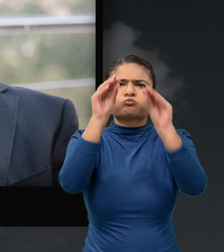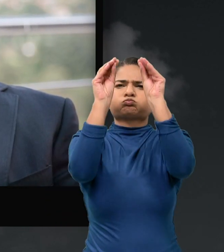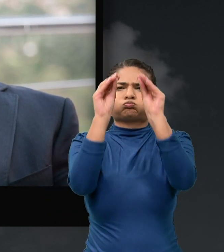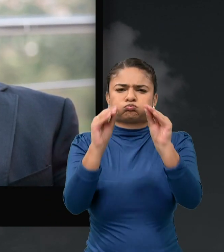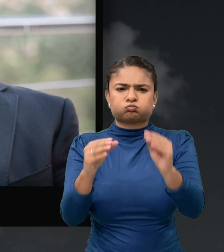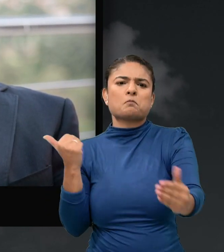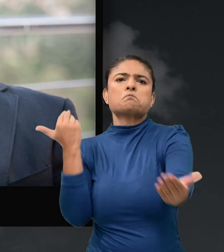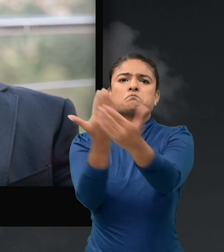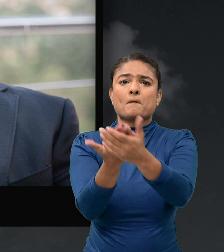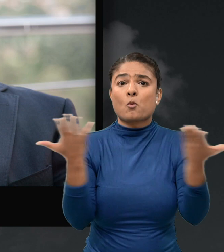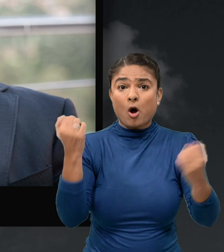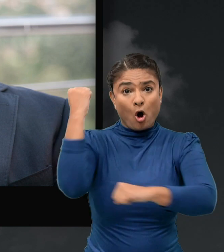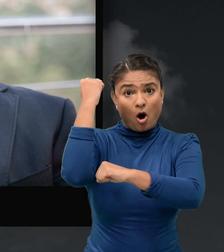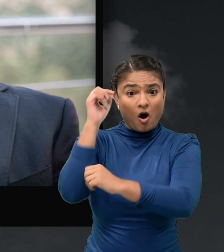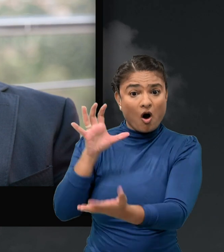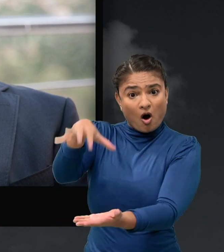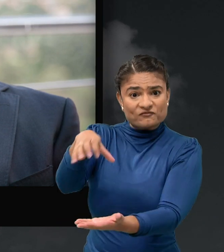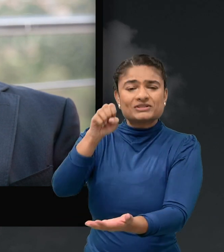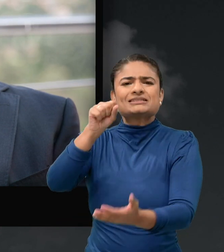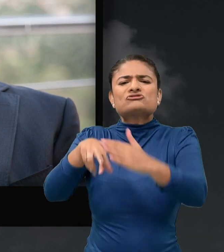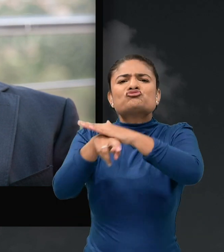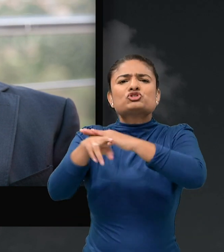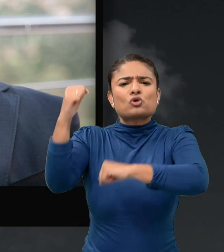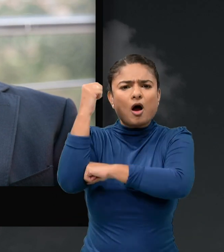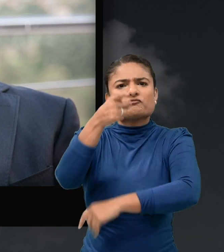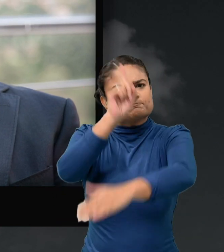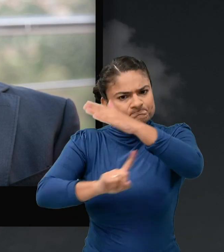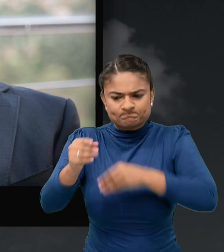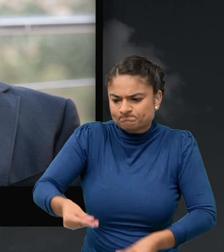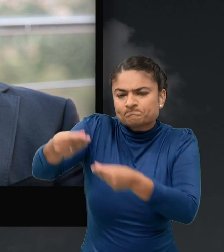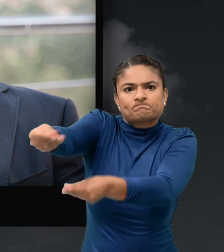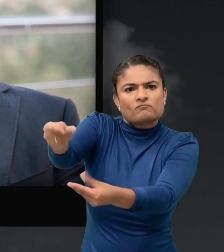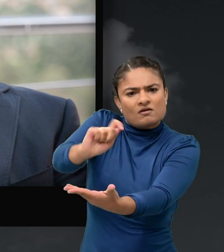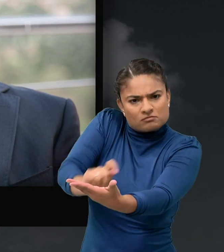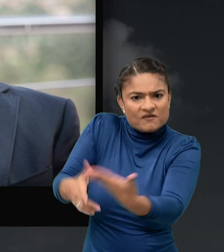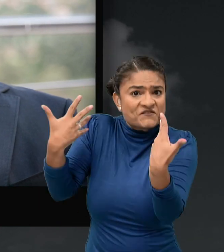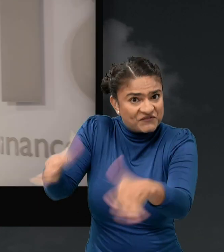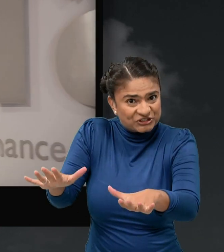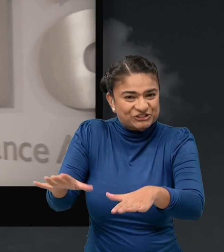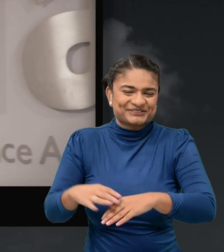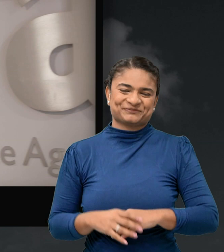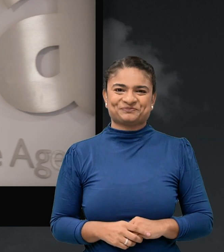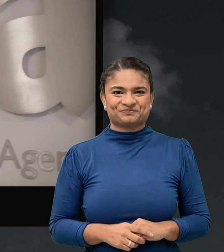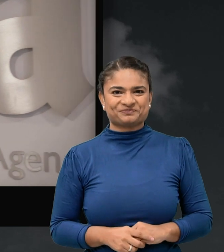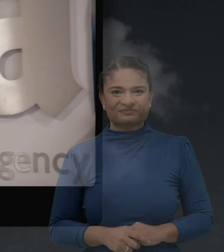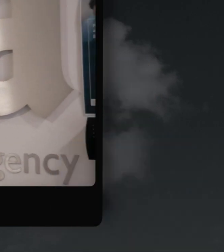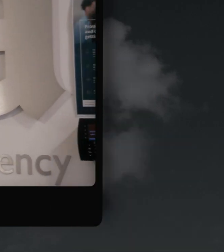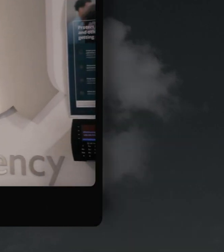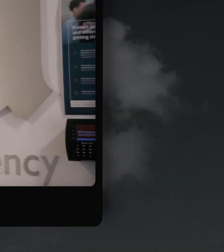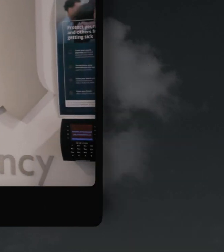form and submit that at a nearest SEFA regional office.